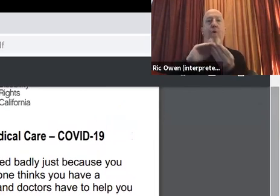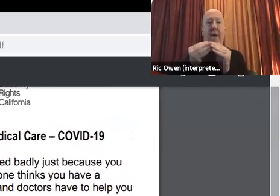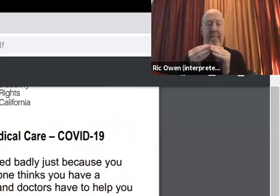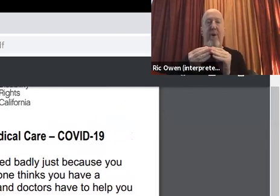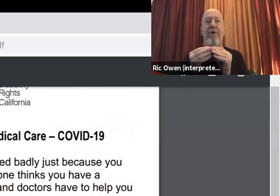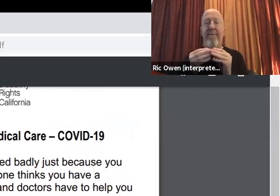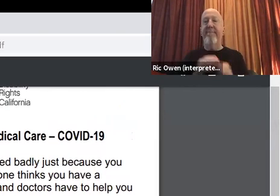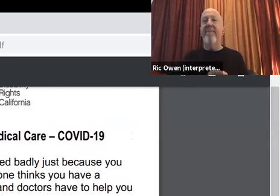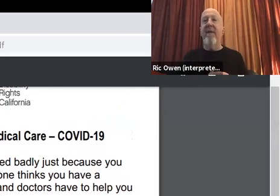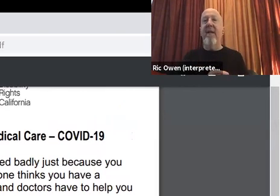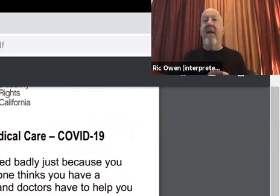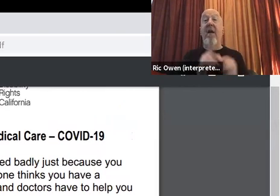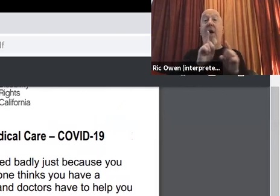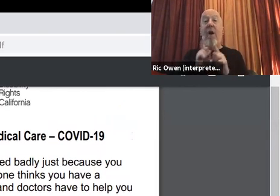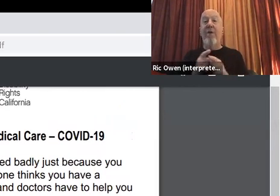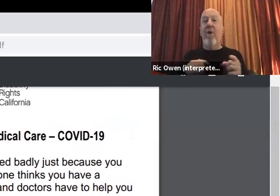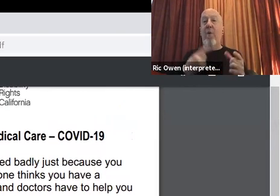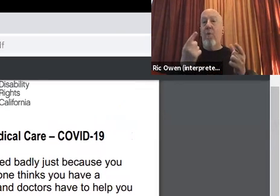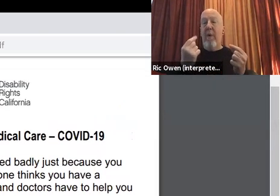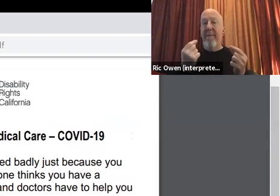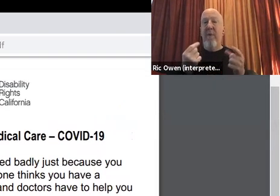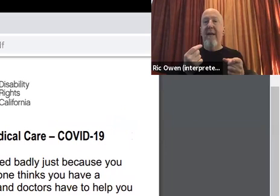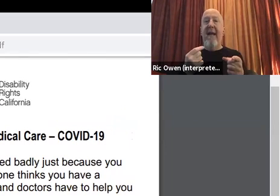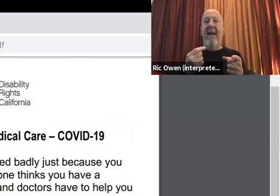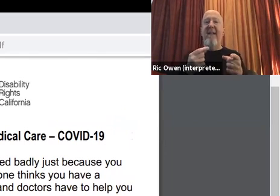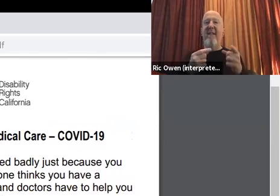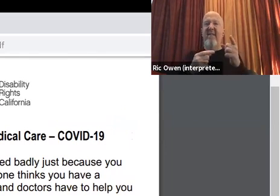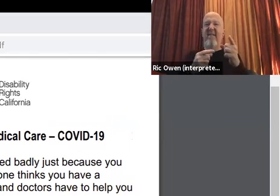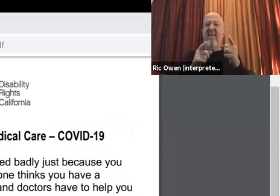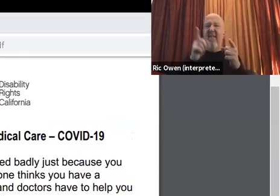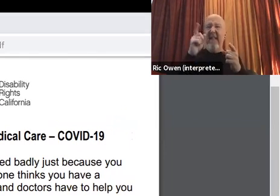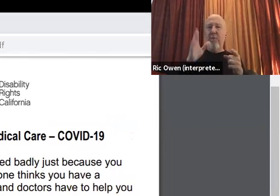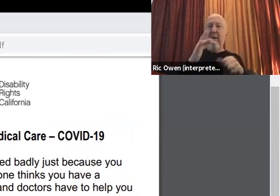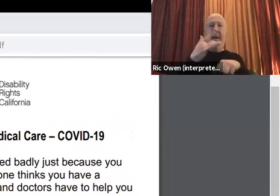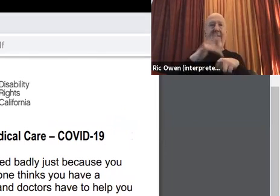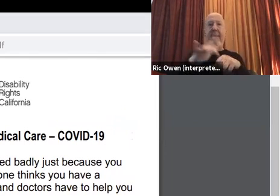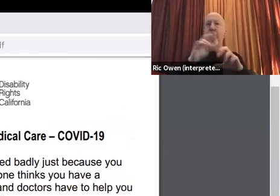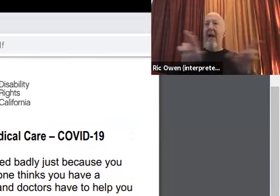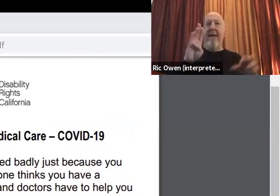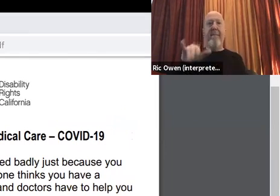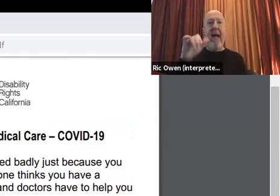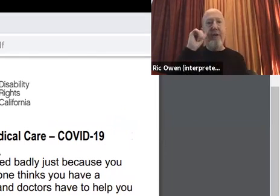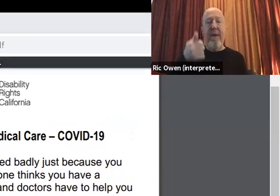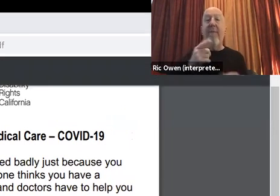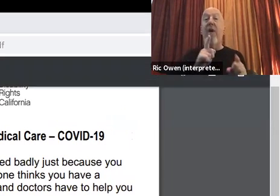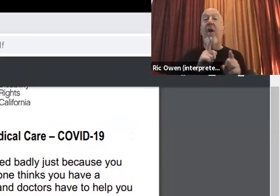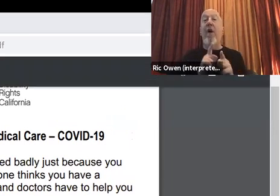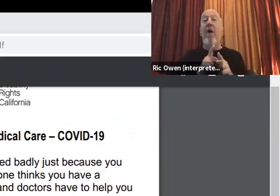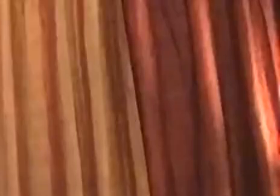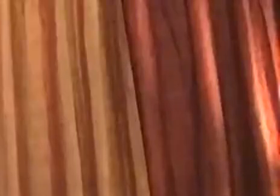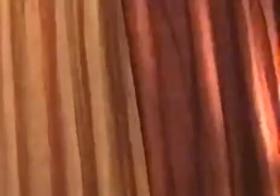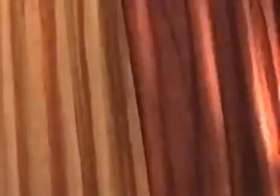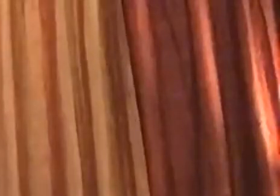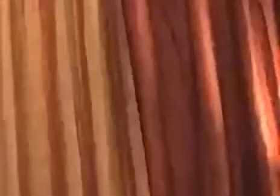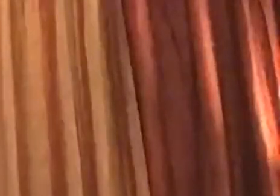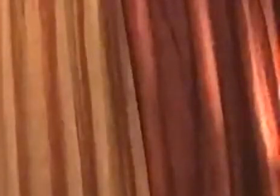What I'm also doing, and this will be available by tomorrow, is that I'm developing, let's see if I can stop